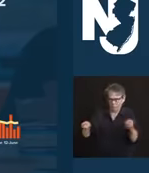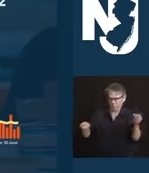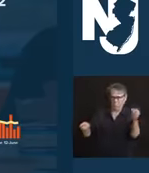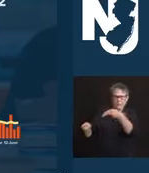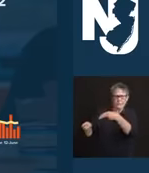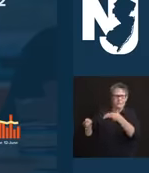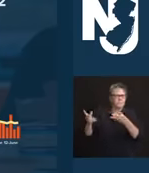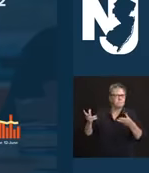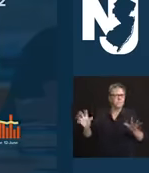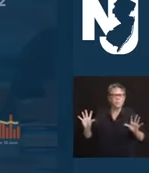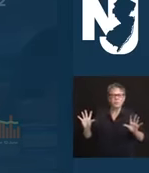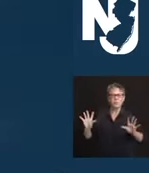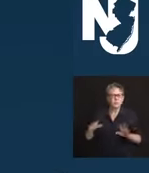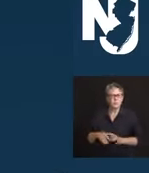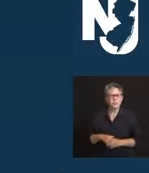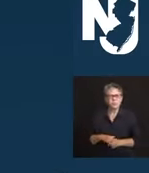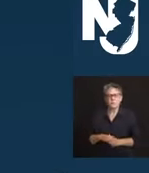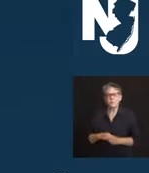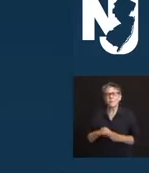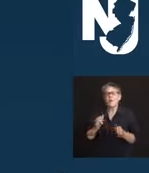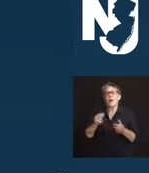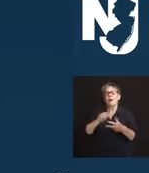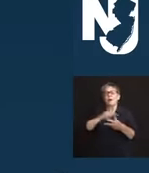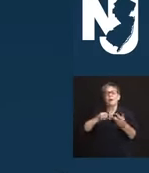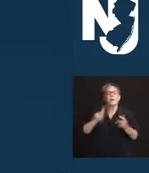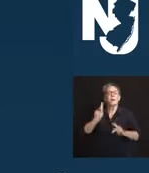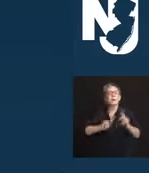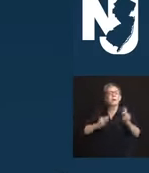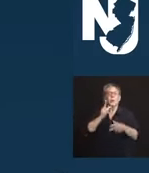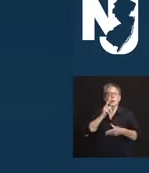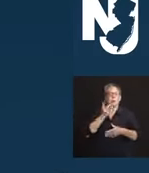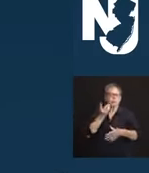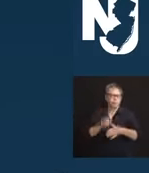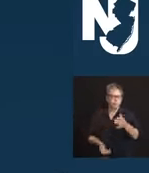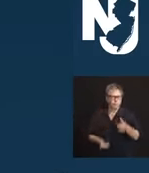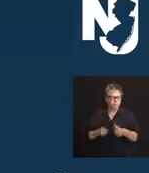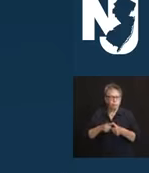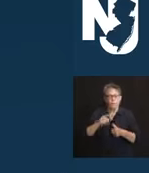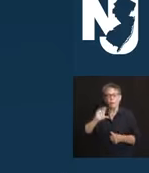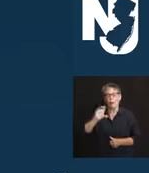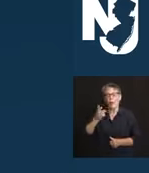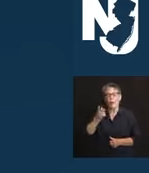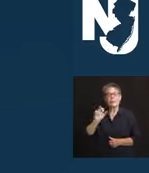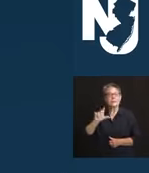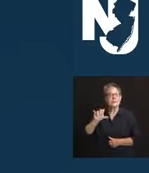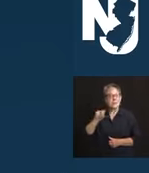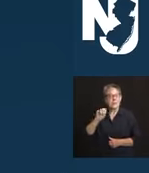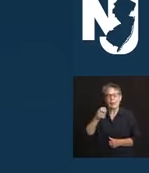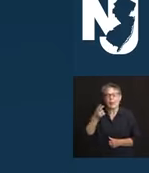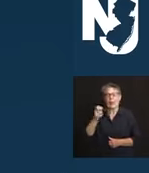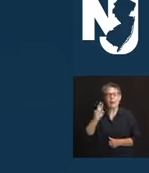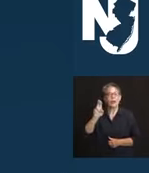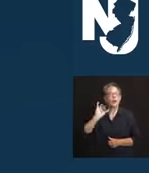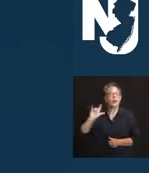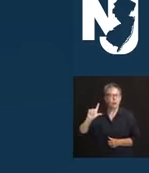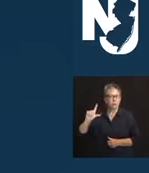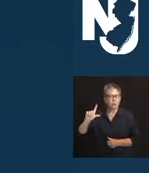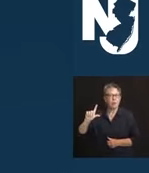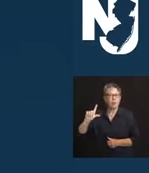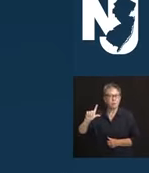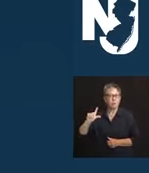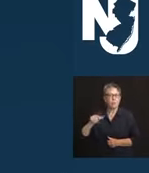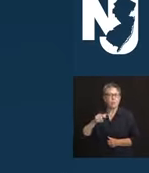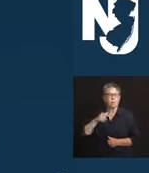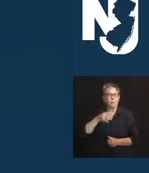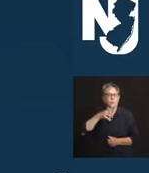by remembering a friend of mine and of many, Newark's Christine Harrell. That's Christine on the right. Christine's mother passed when she was